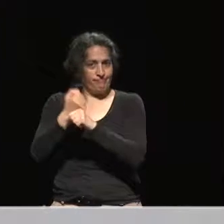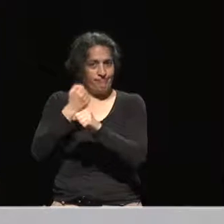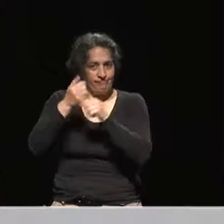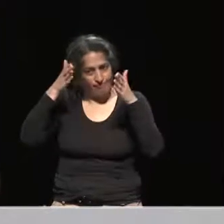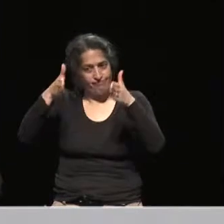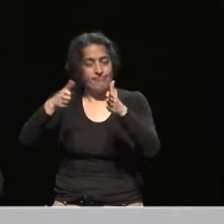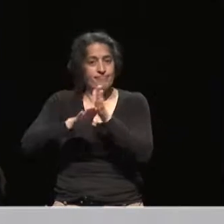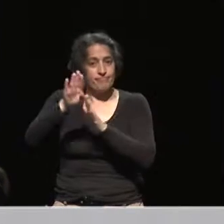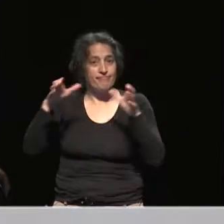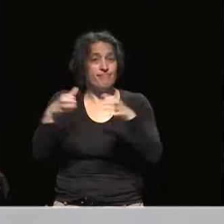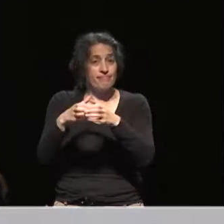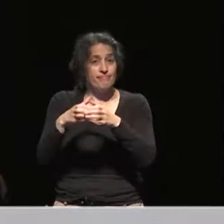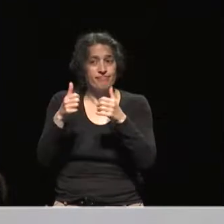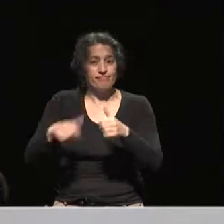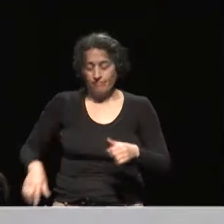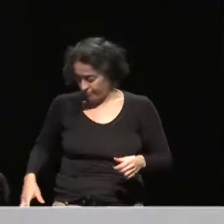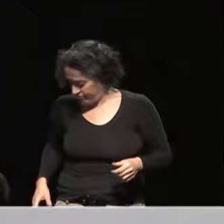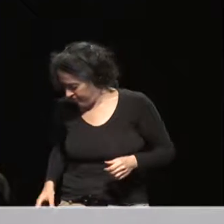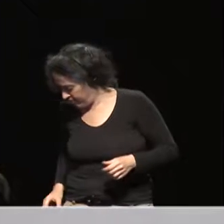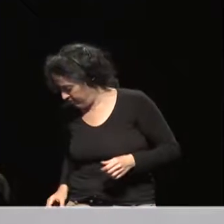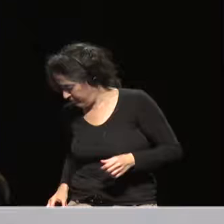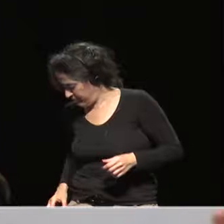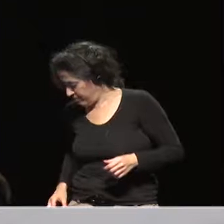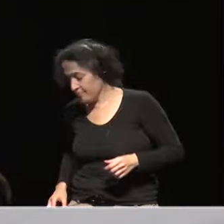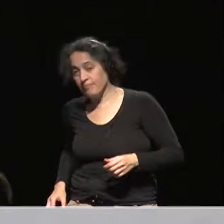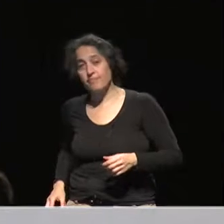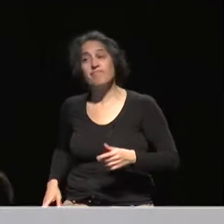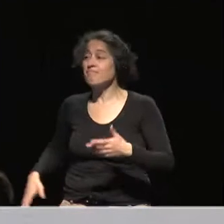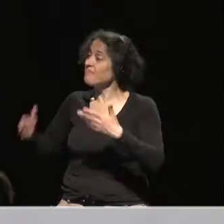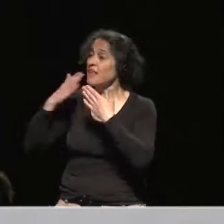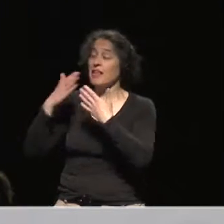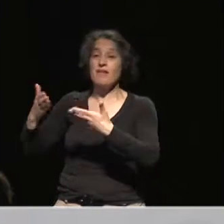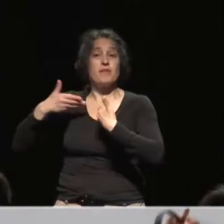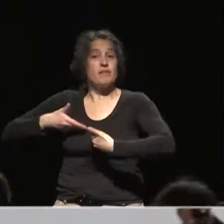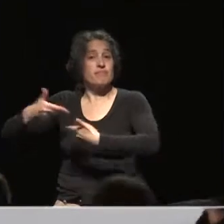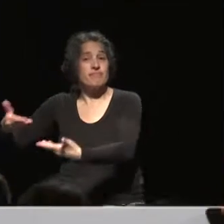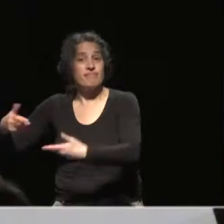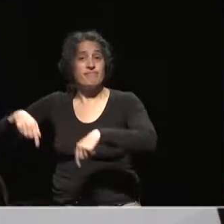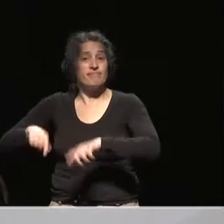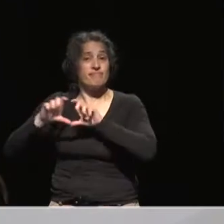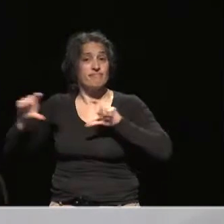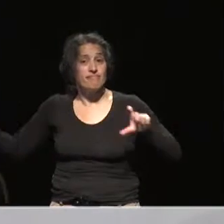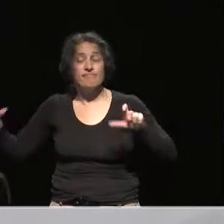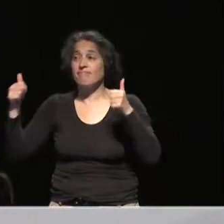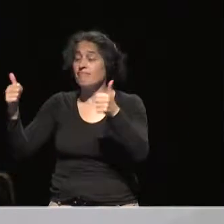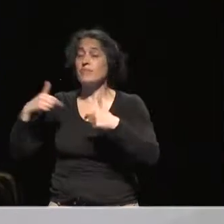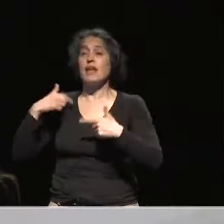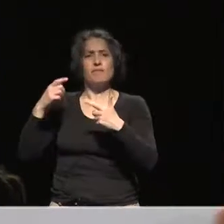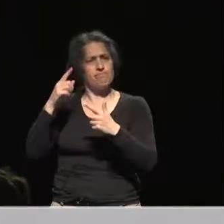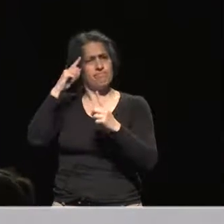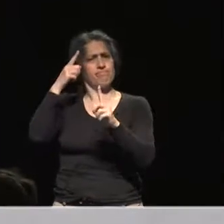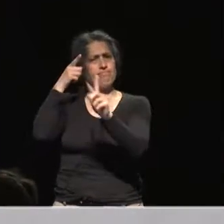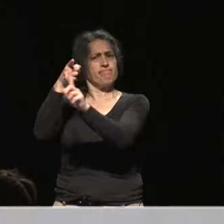very elegant way of telling the truth, I think. Thank you very much for inviting me to be here with you. I'll try and be as pragmatic as possible,